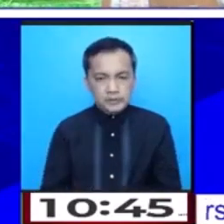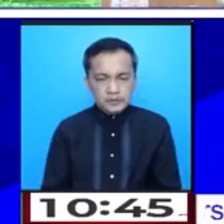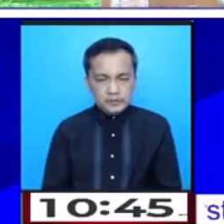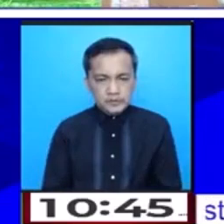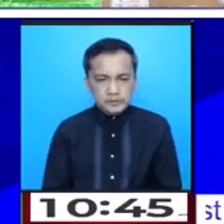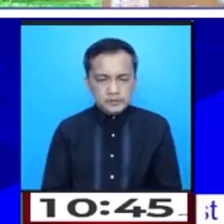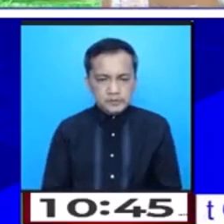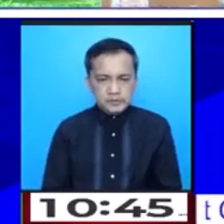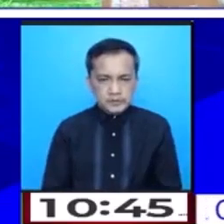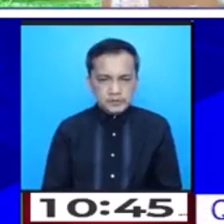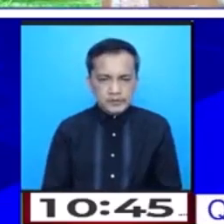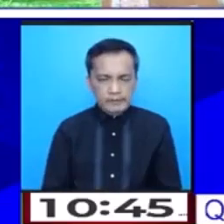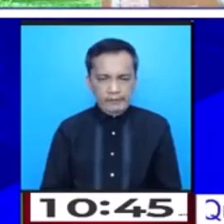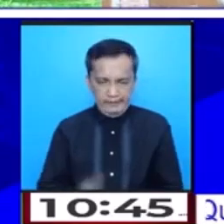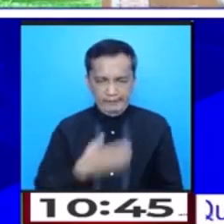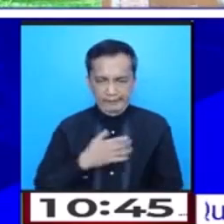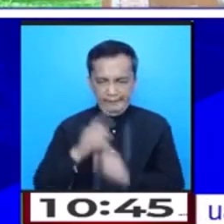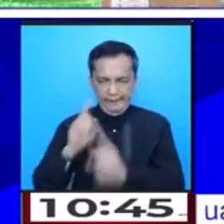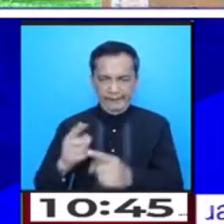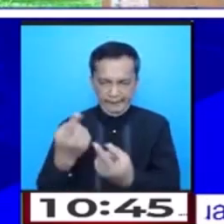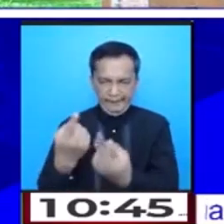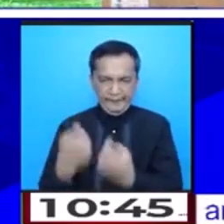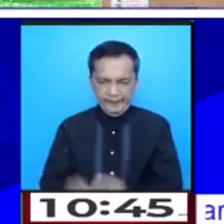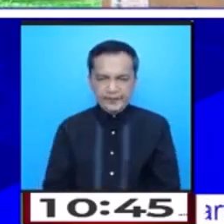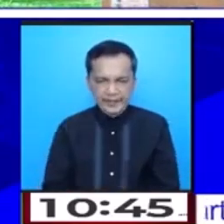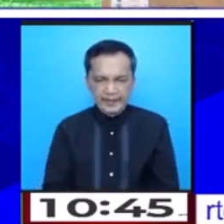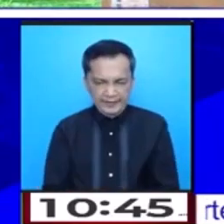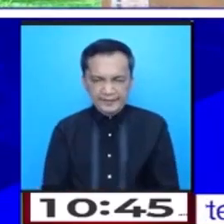my answer to that. Thank you.